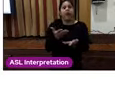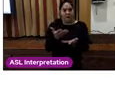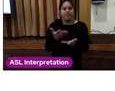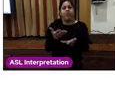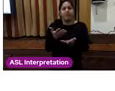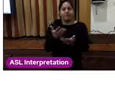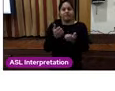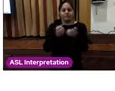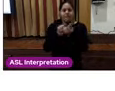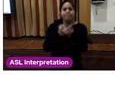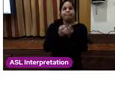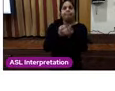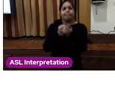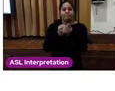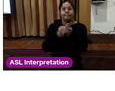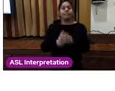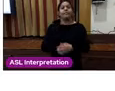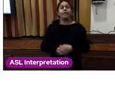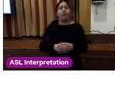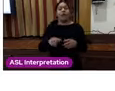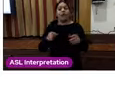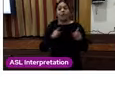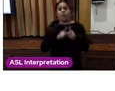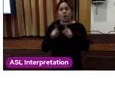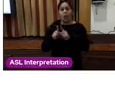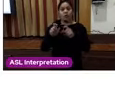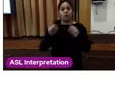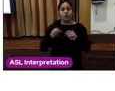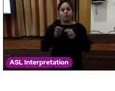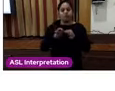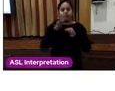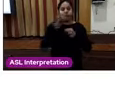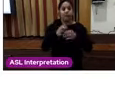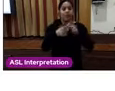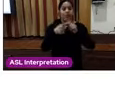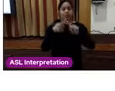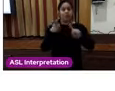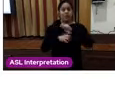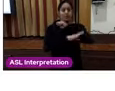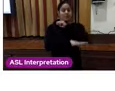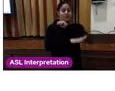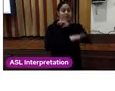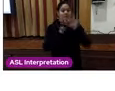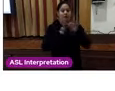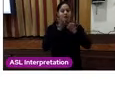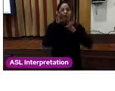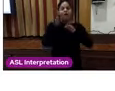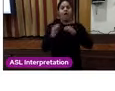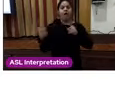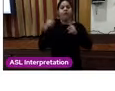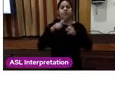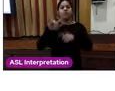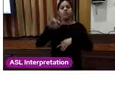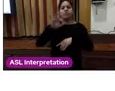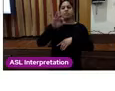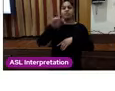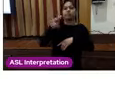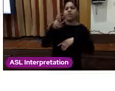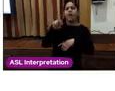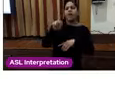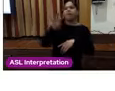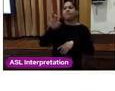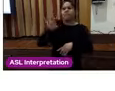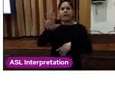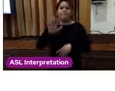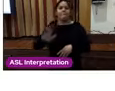that assistance extended from September all the way through, I believe, January and February. And so it was